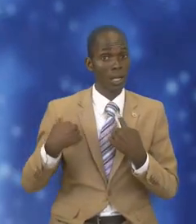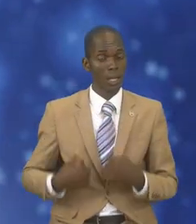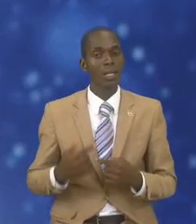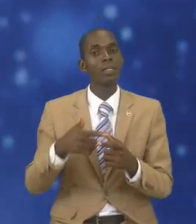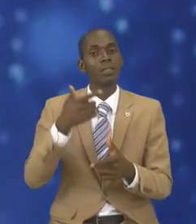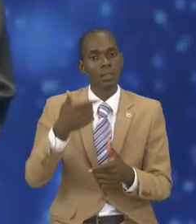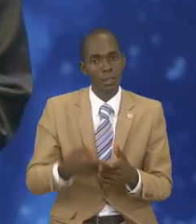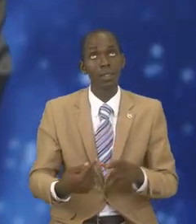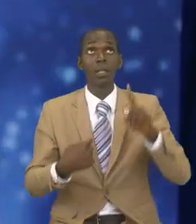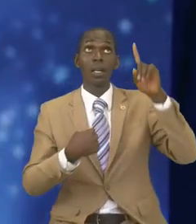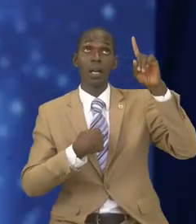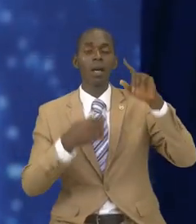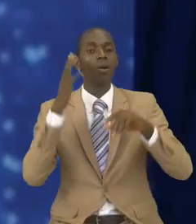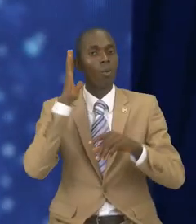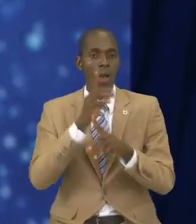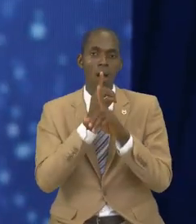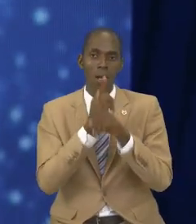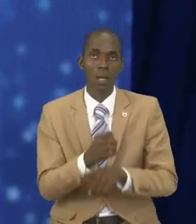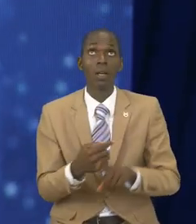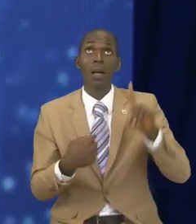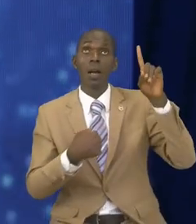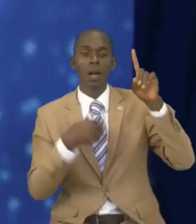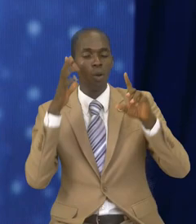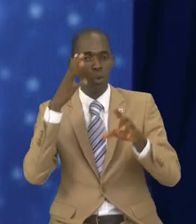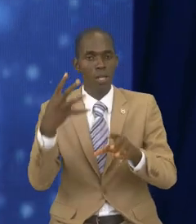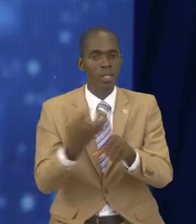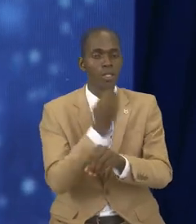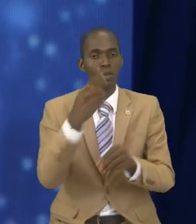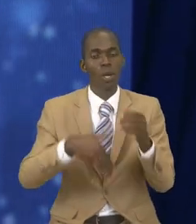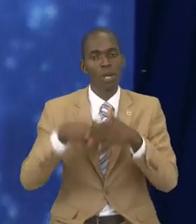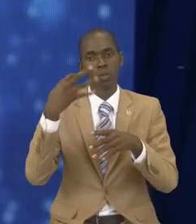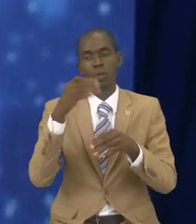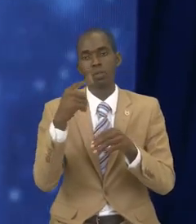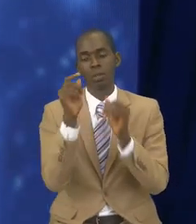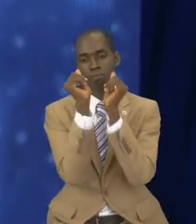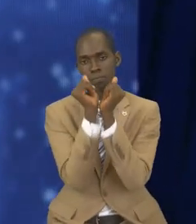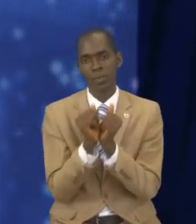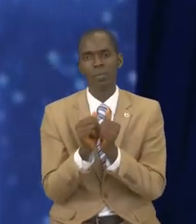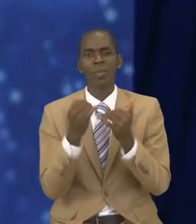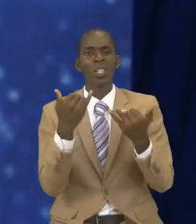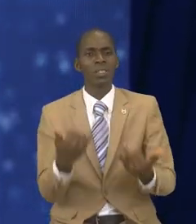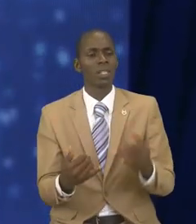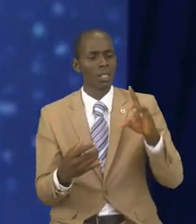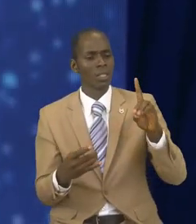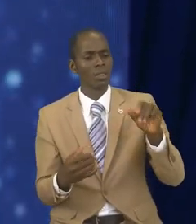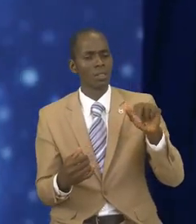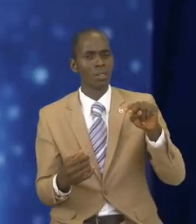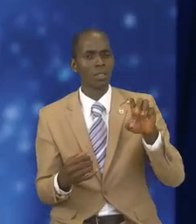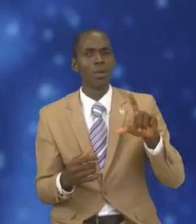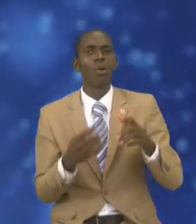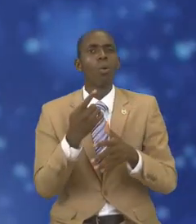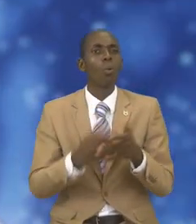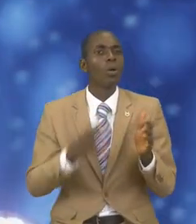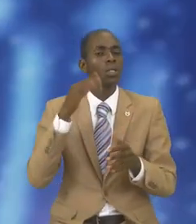will answer. I'll take you out of the captivity. Now, Daniel, how did he do it in seeking the Lord? Daniel